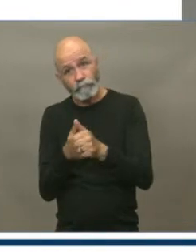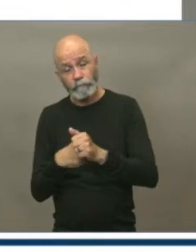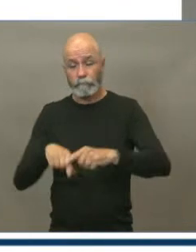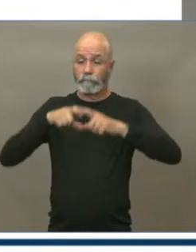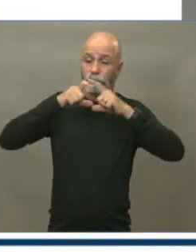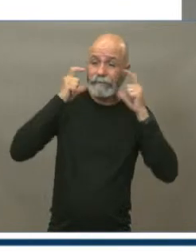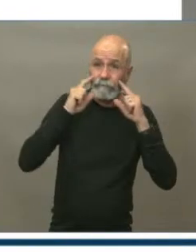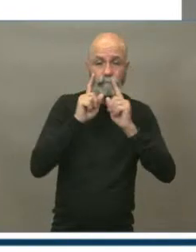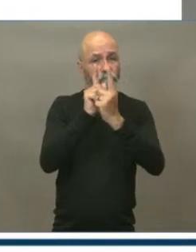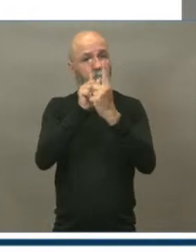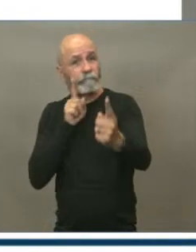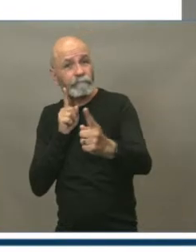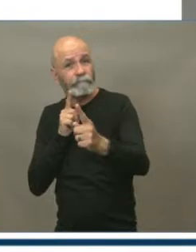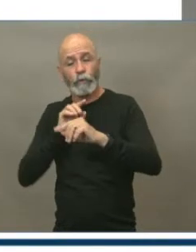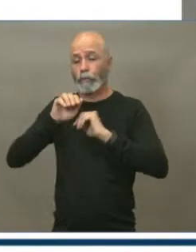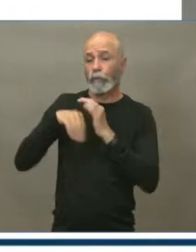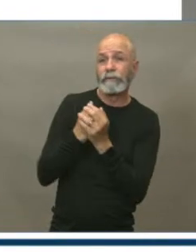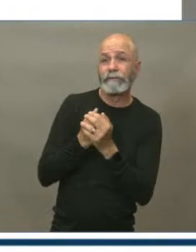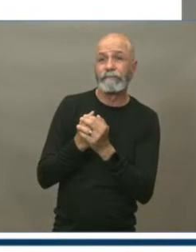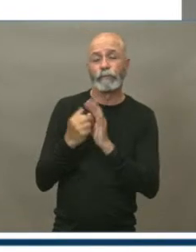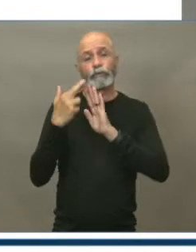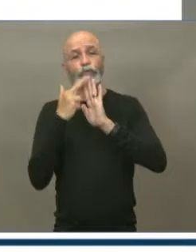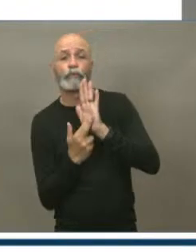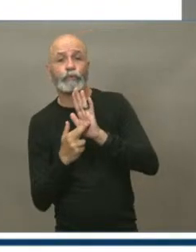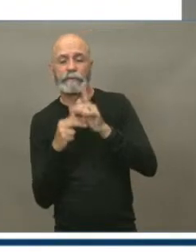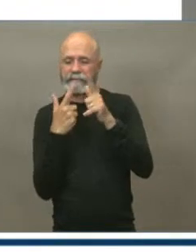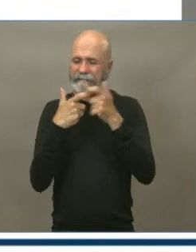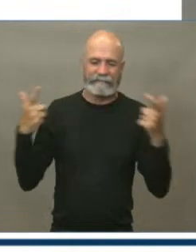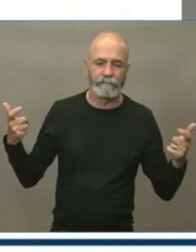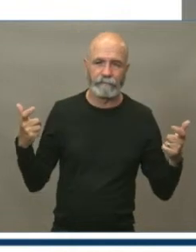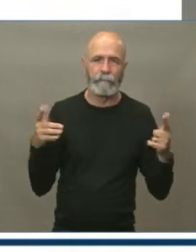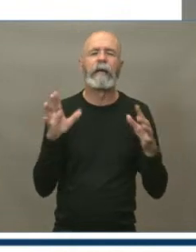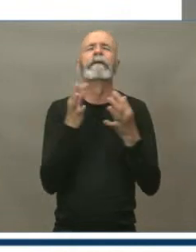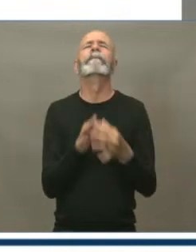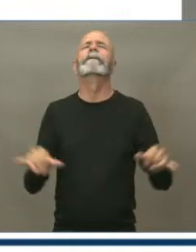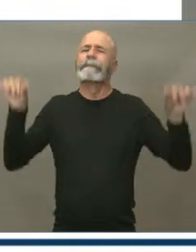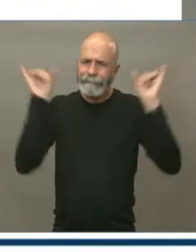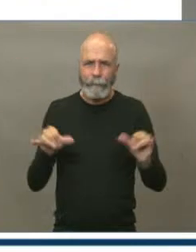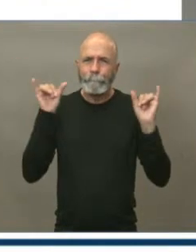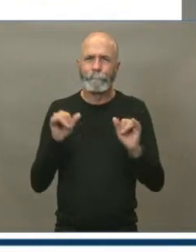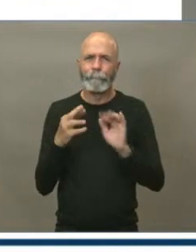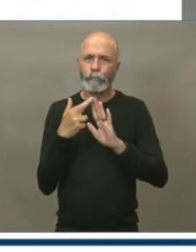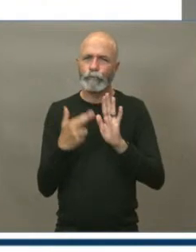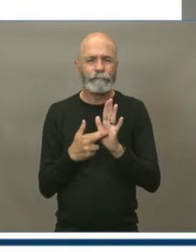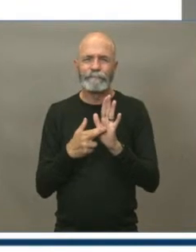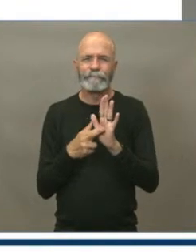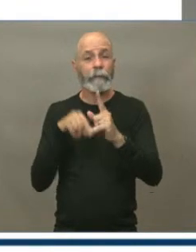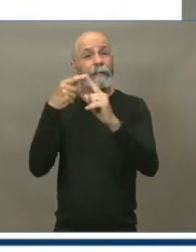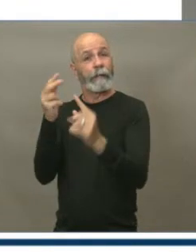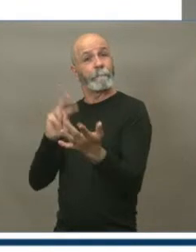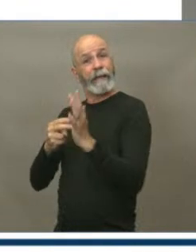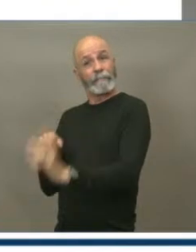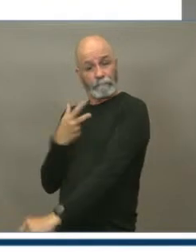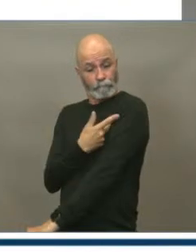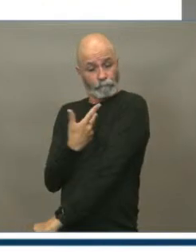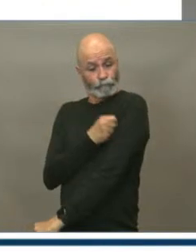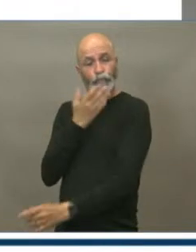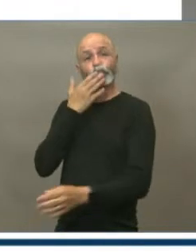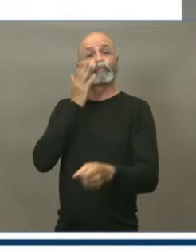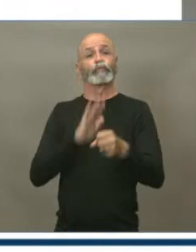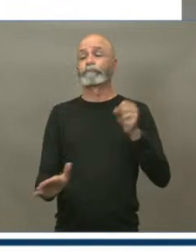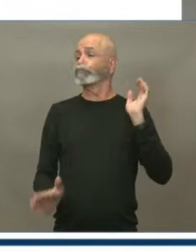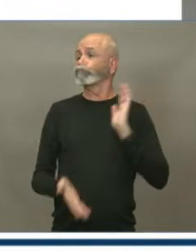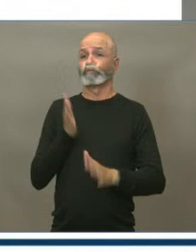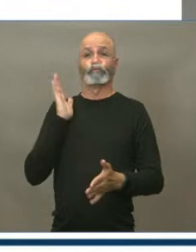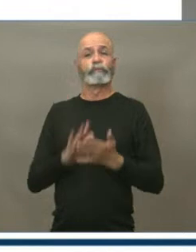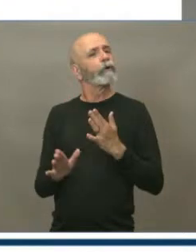incredibly important. The vaccine is our way forward, but it alone won't get us out of the outbreak situation we're in